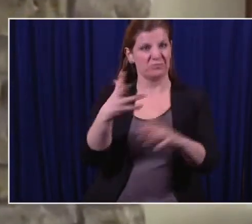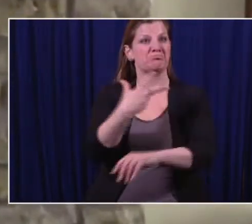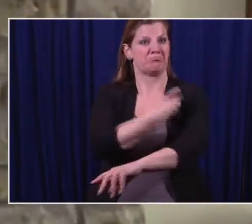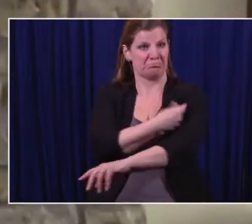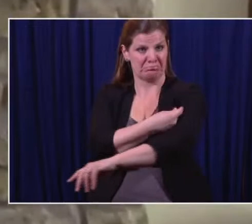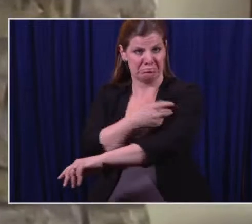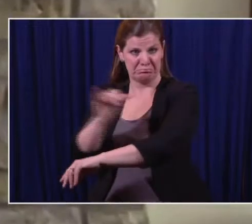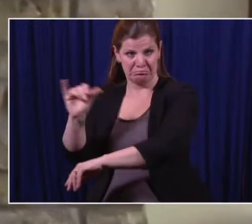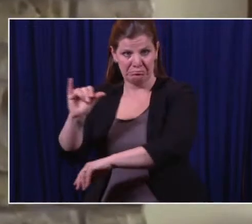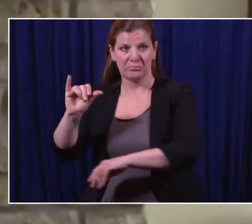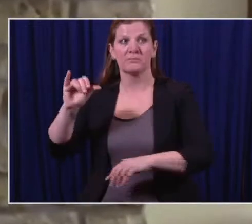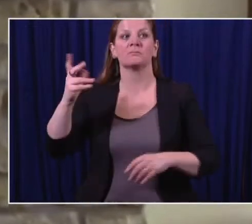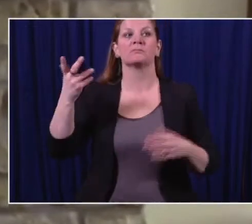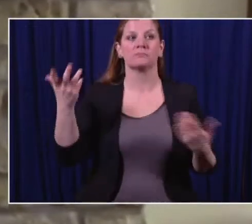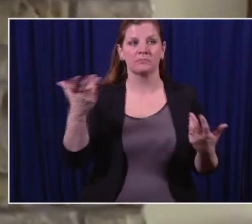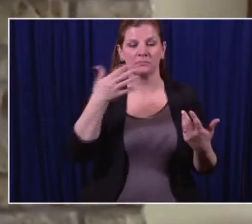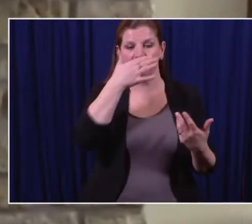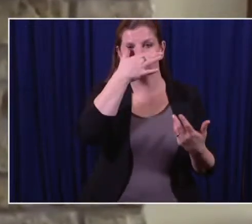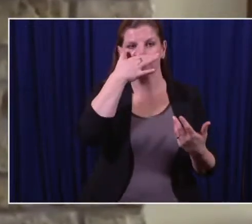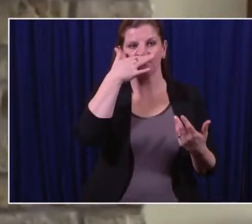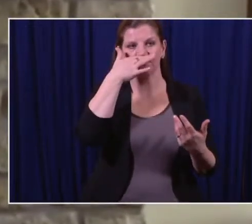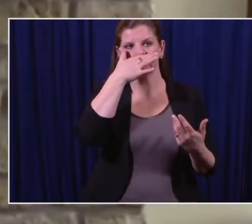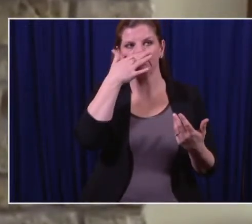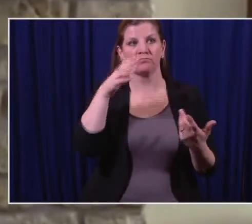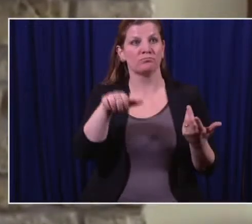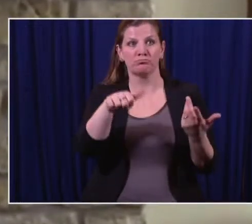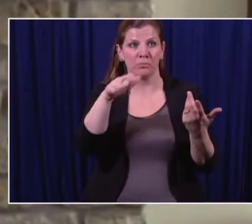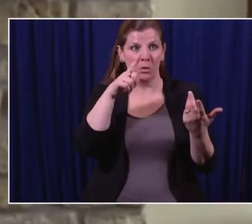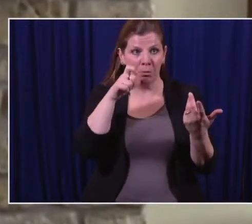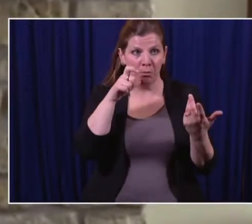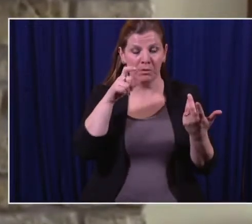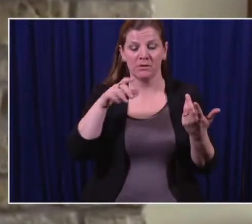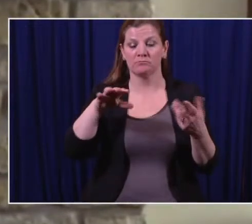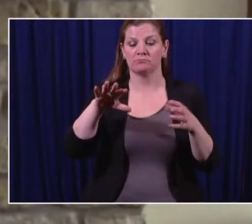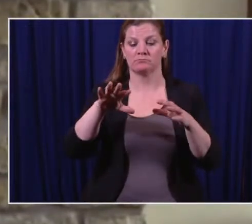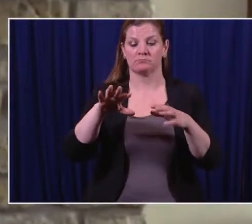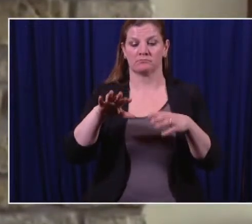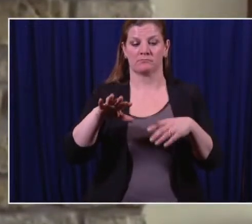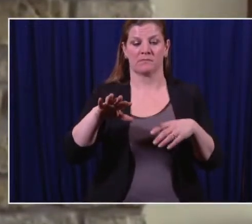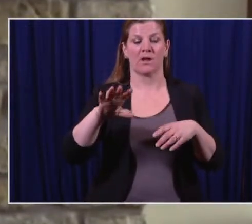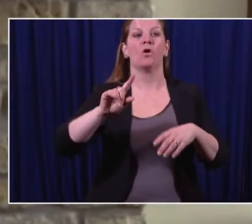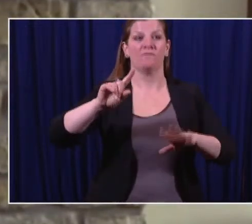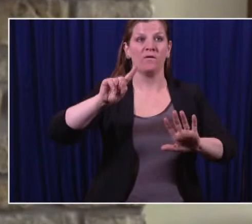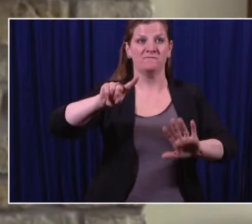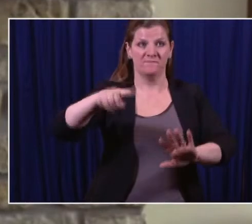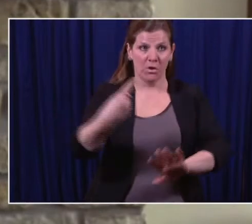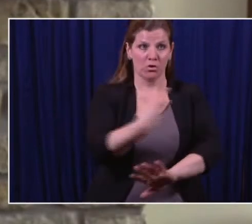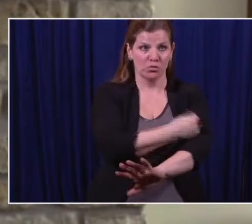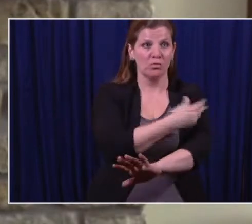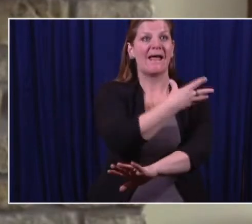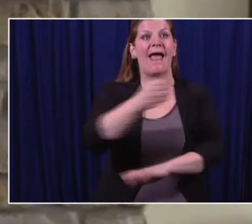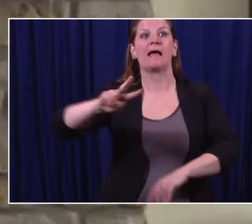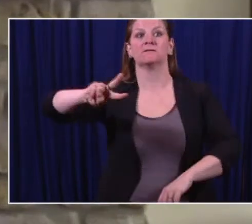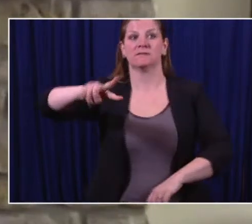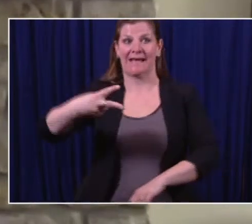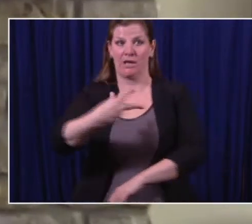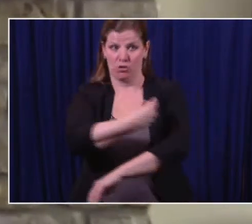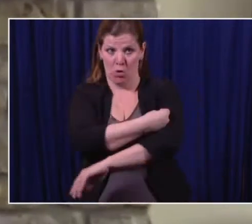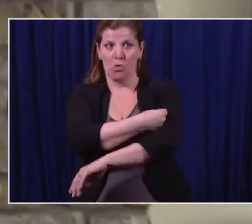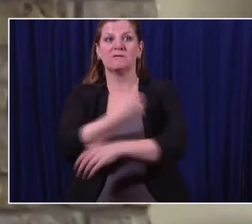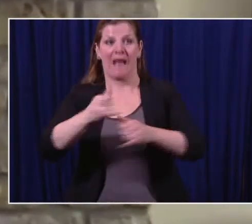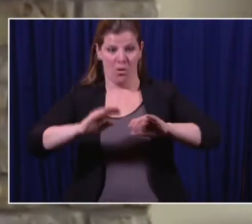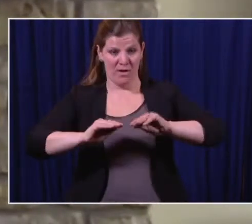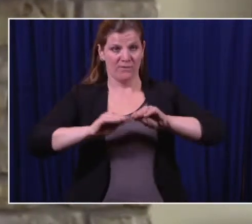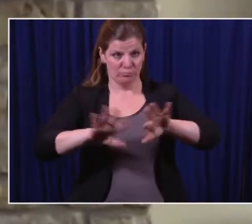of their vulnerability to COVID-19. First and second doses of vaccine are well underway for those